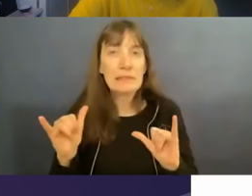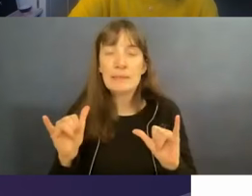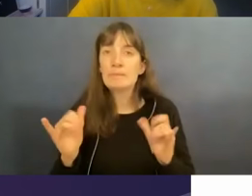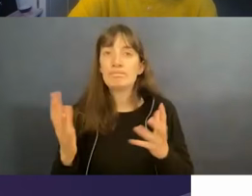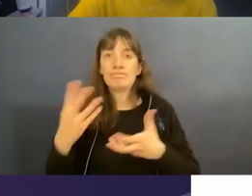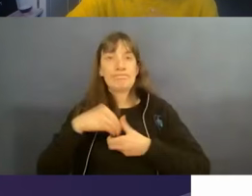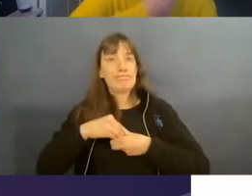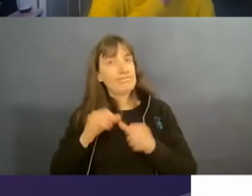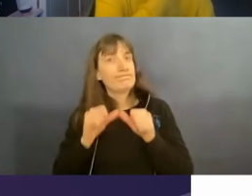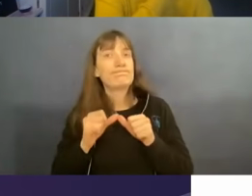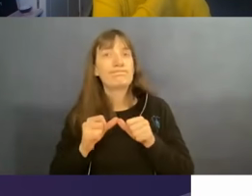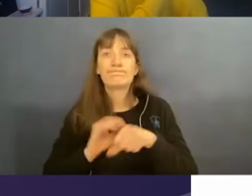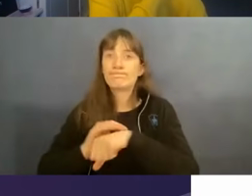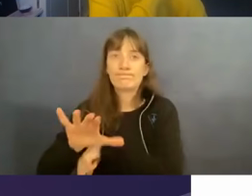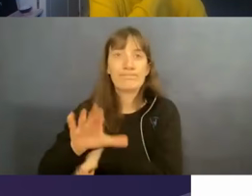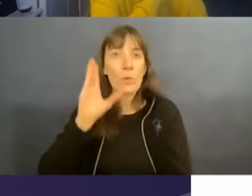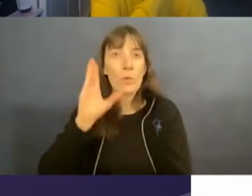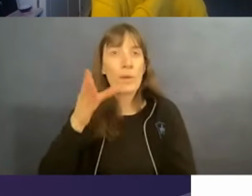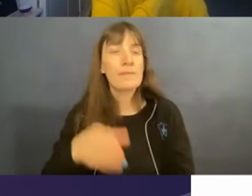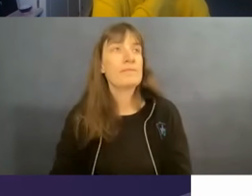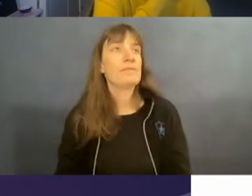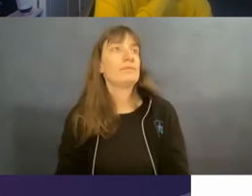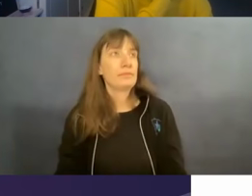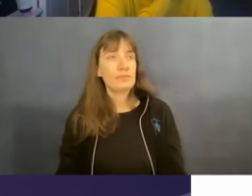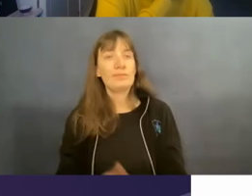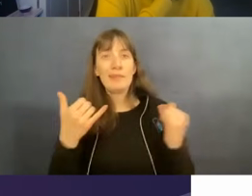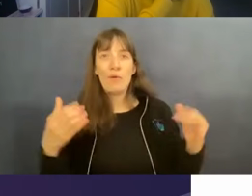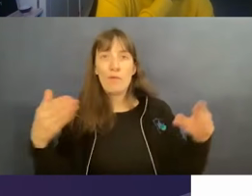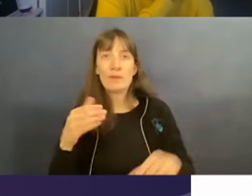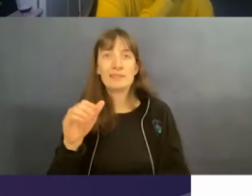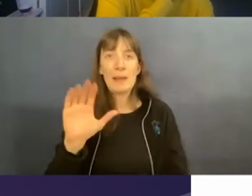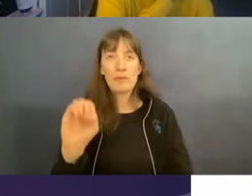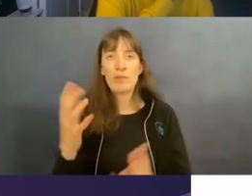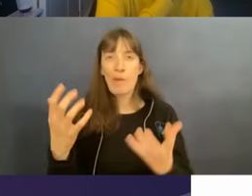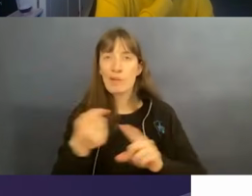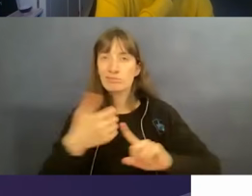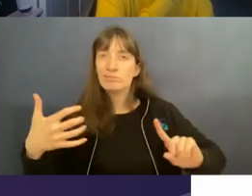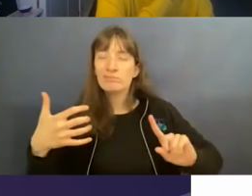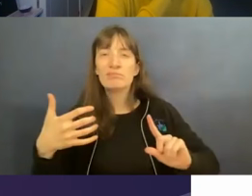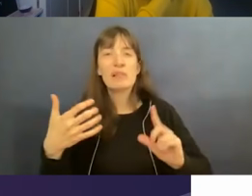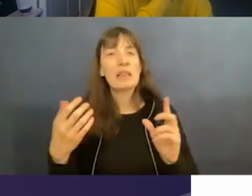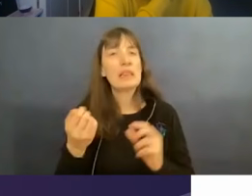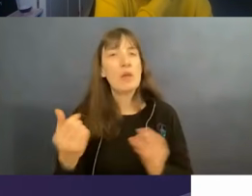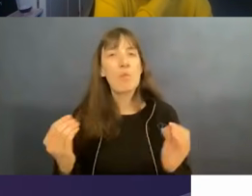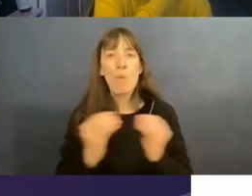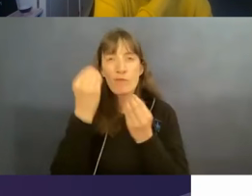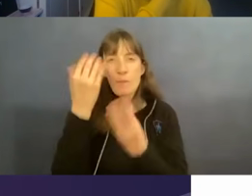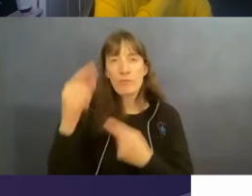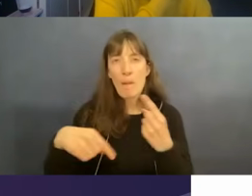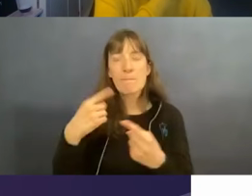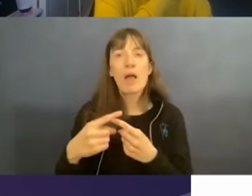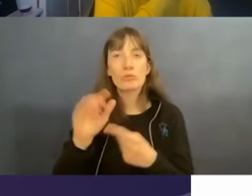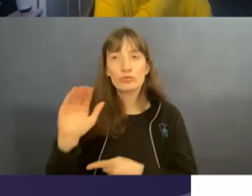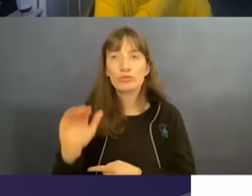Today, we're going to be focusing a little bit more specifically on abuse. So I wanted to include more information about child abuse and abuse within